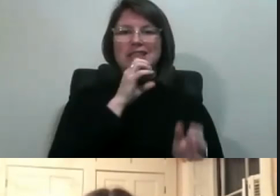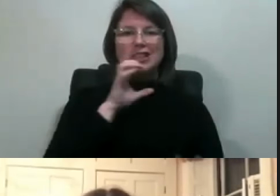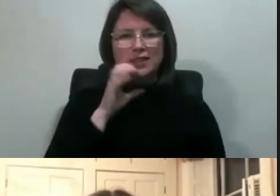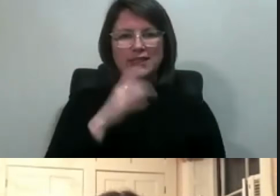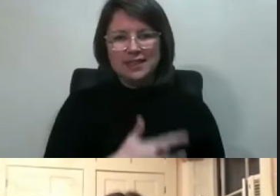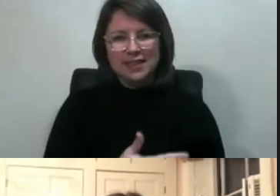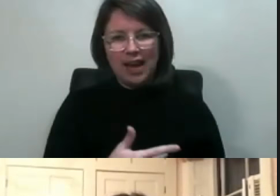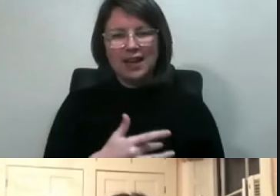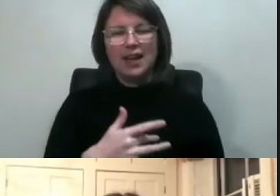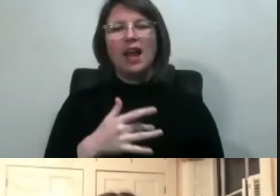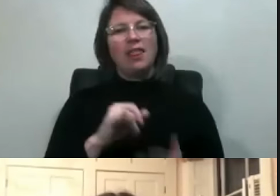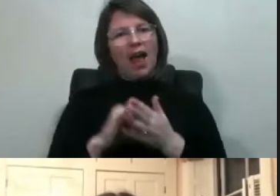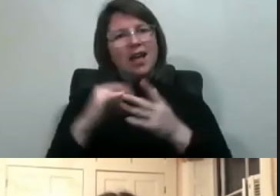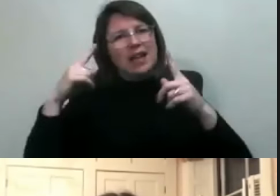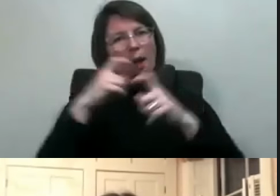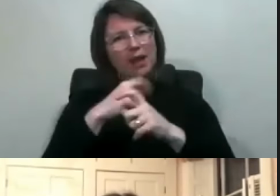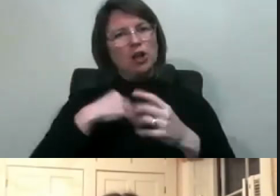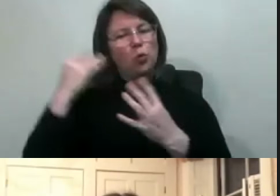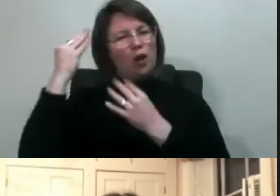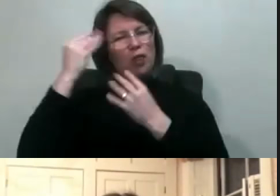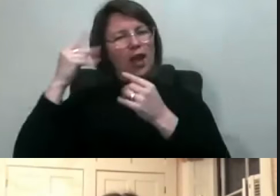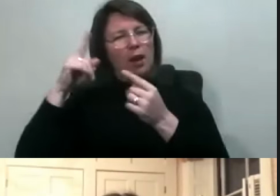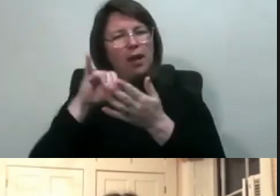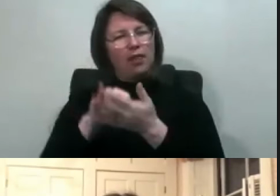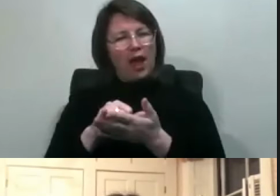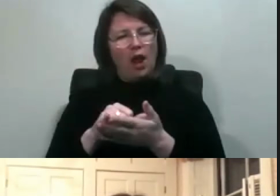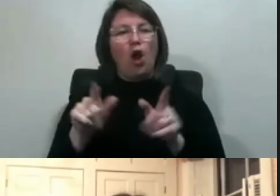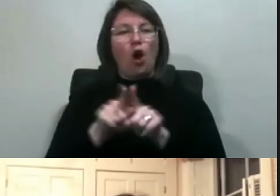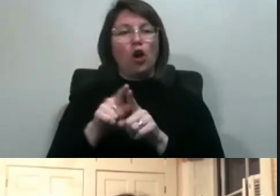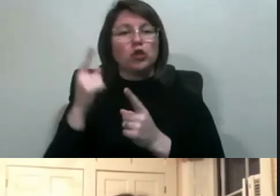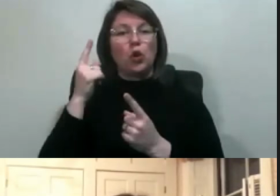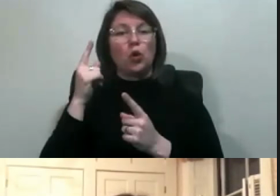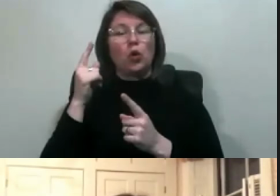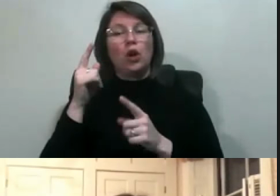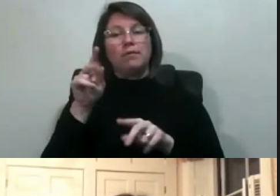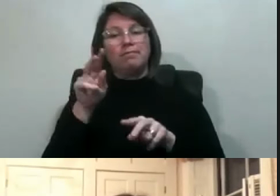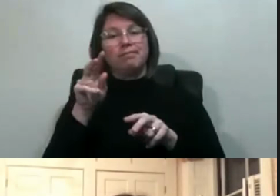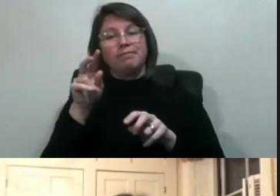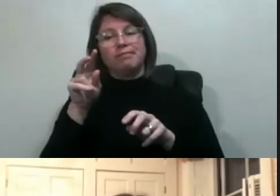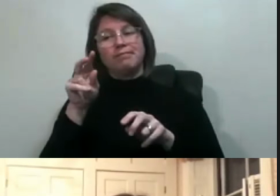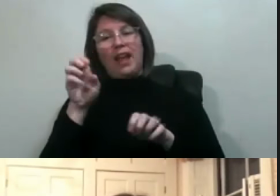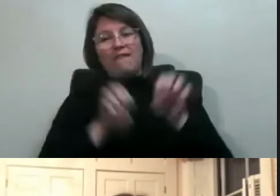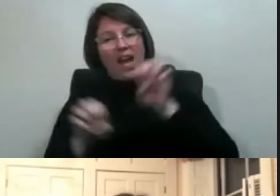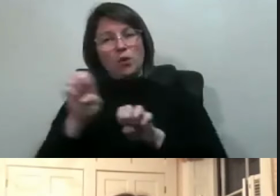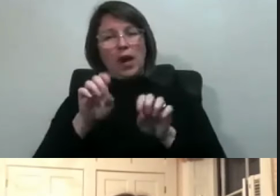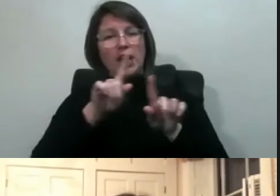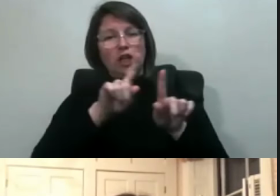a complication that we've been thinking about. But we've been also looking at survey data, and